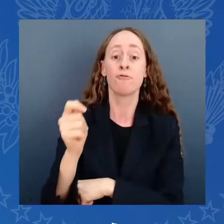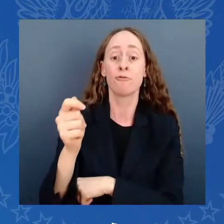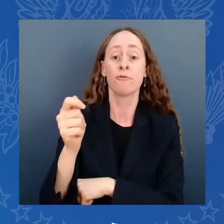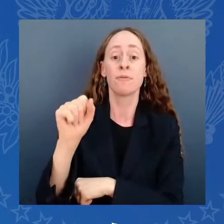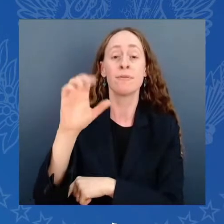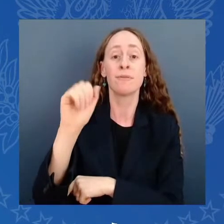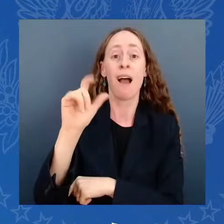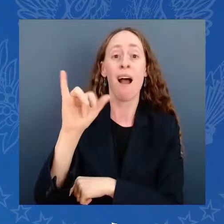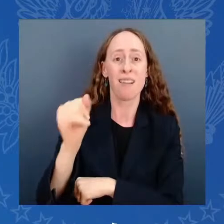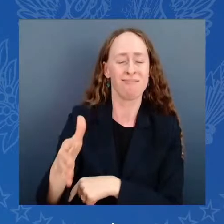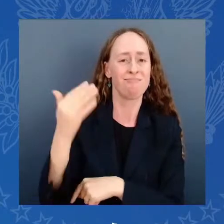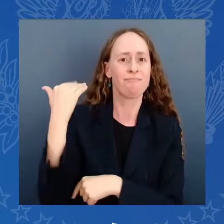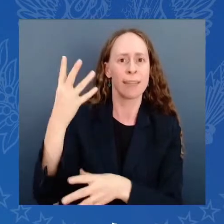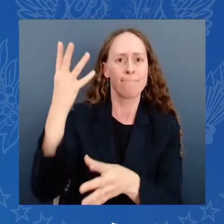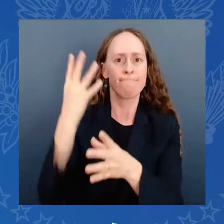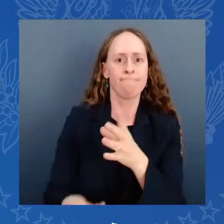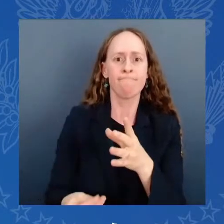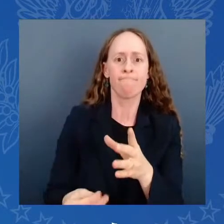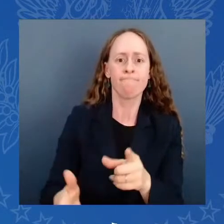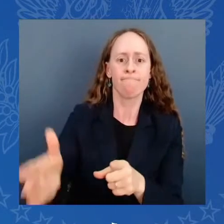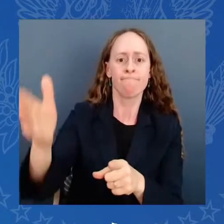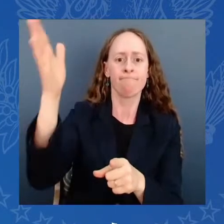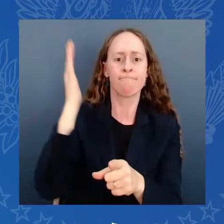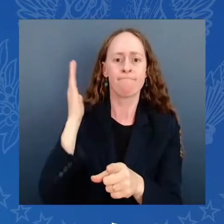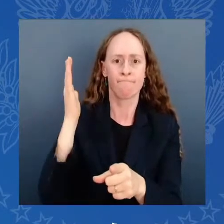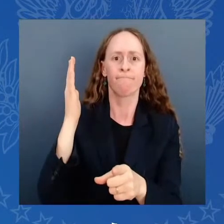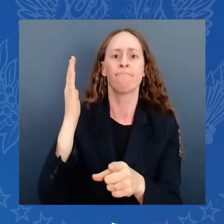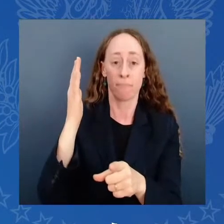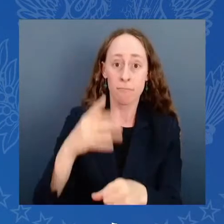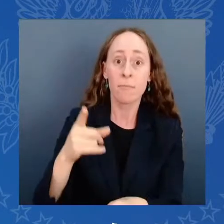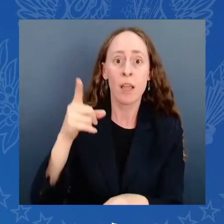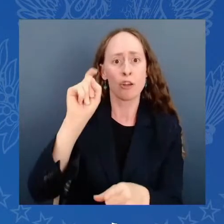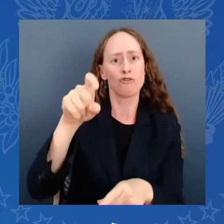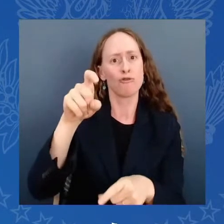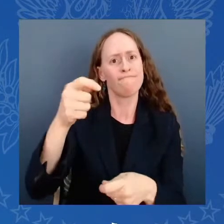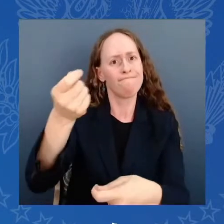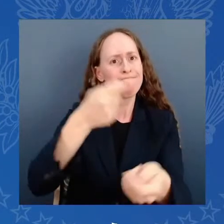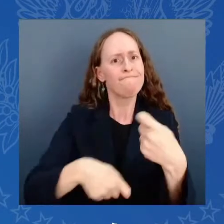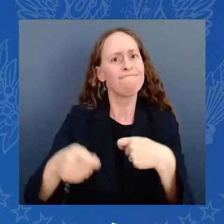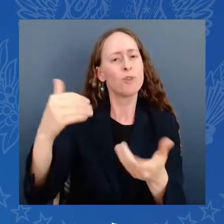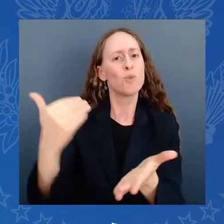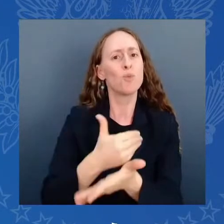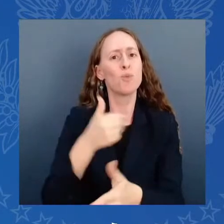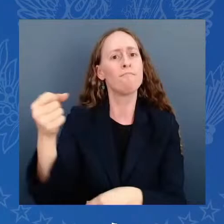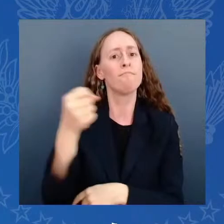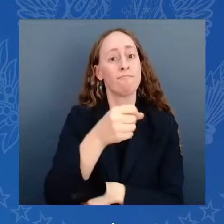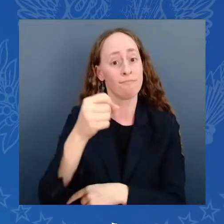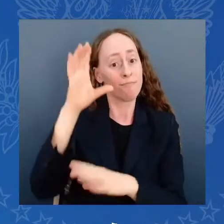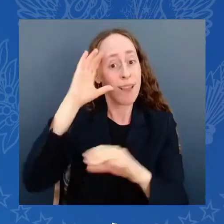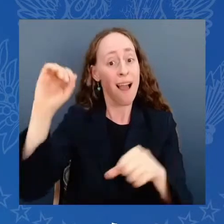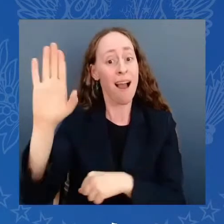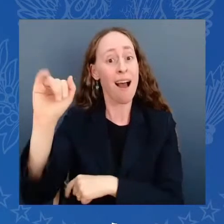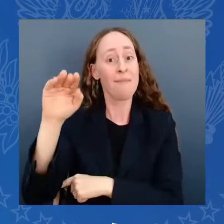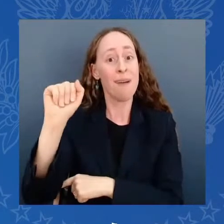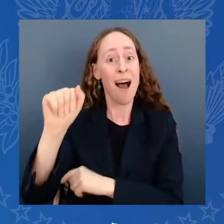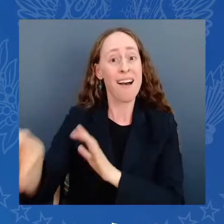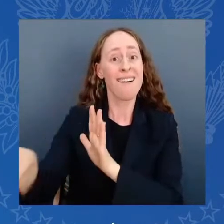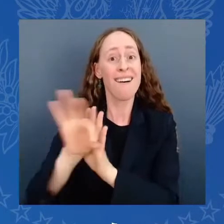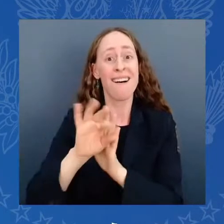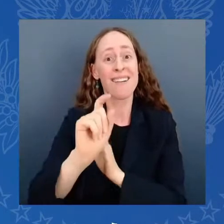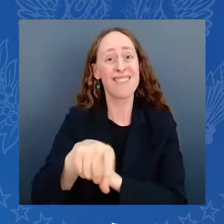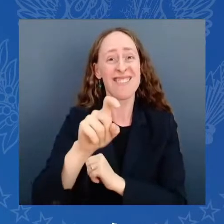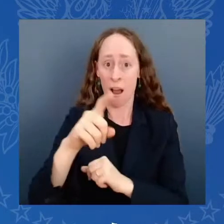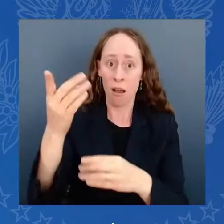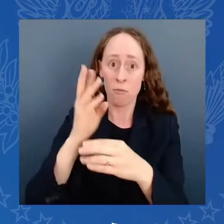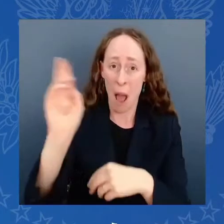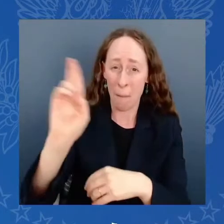blocked the President's nomination, President Obama's nomination, to fill that vacancy for nearly a year by making